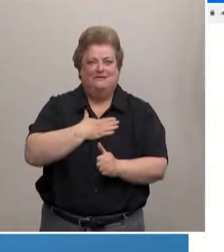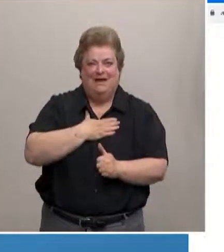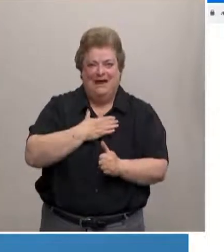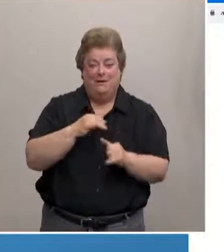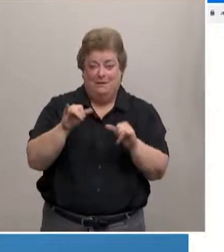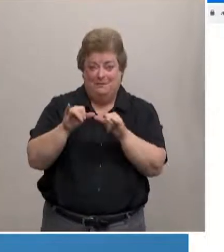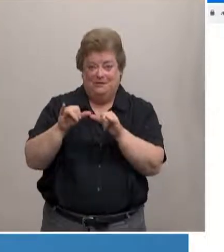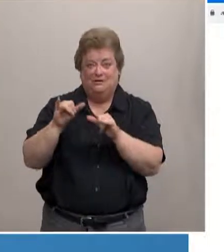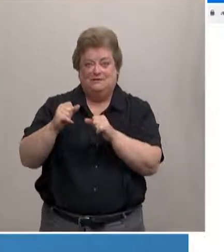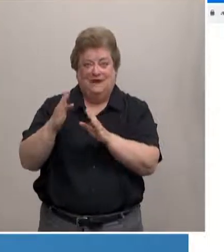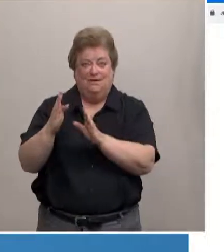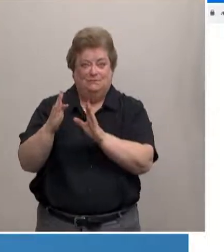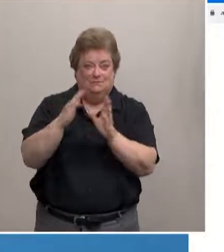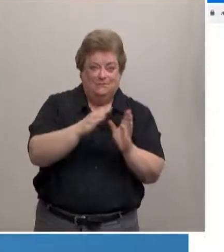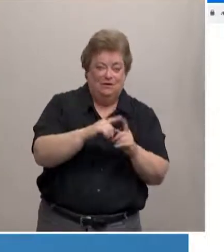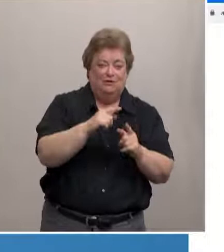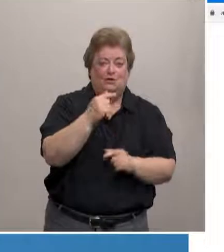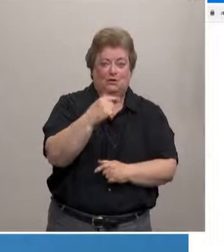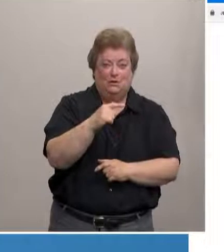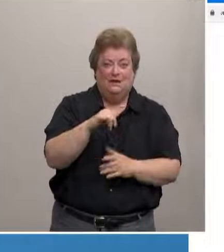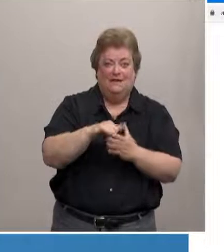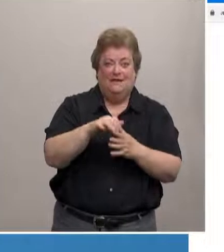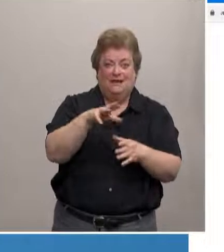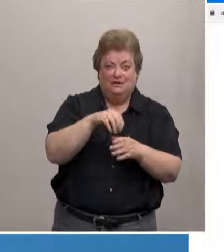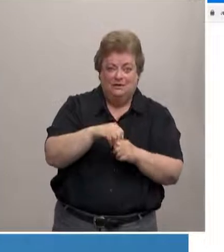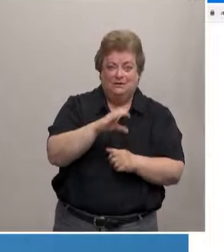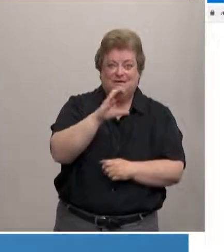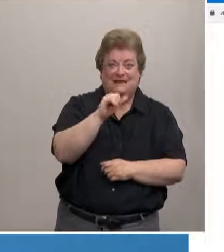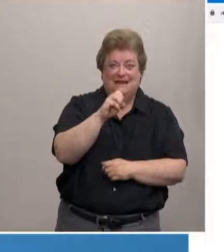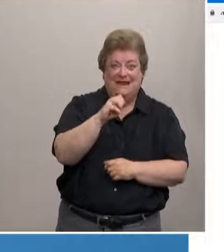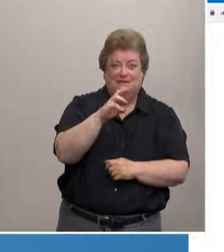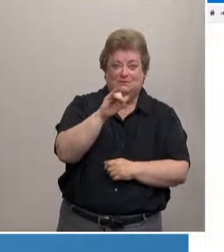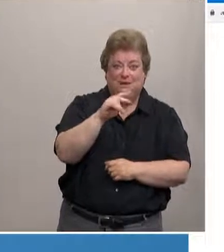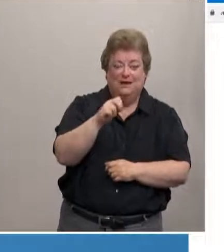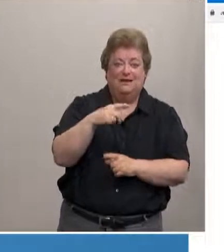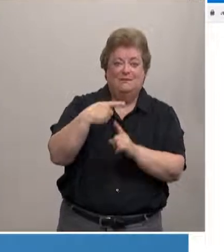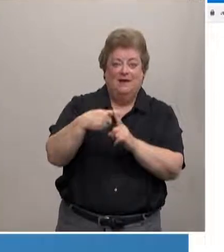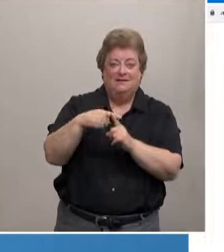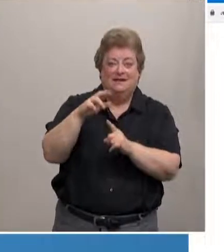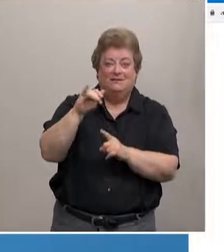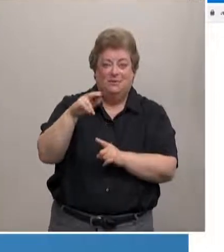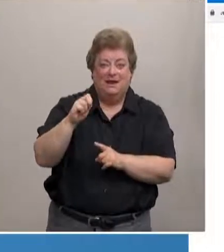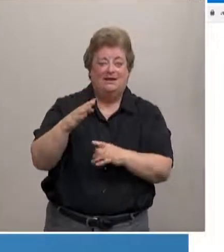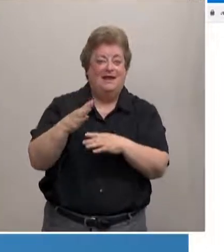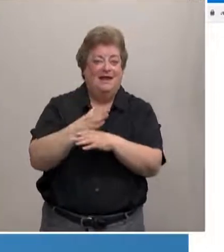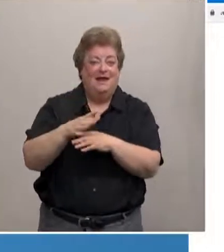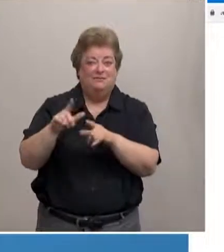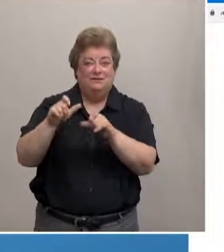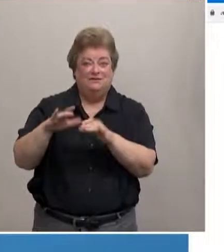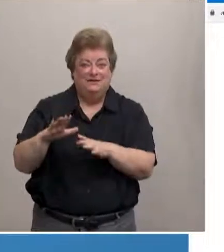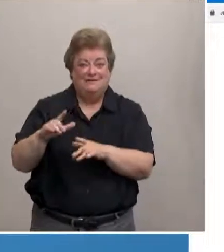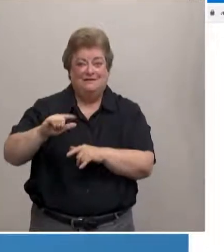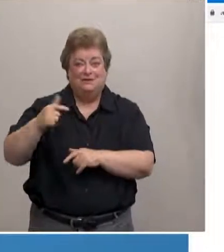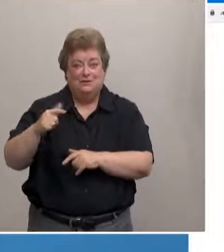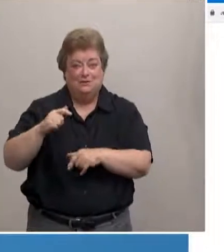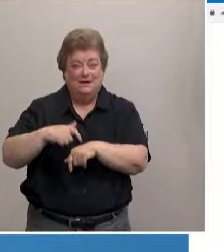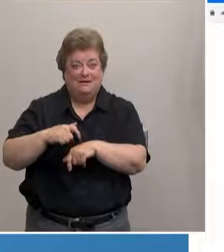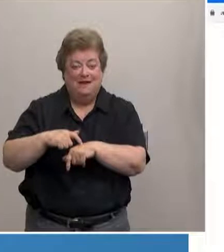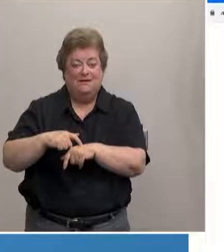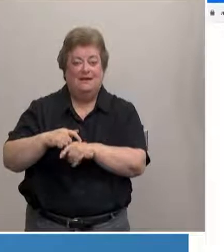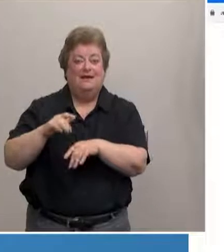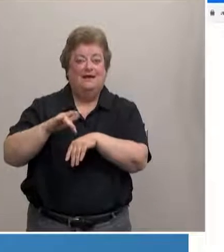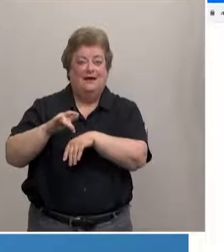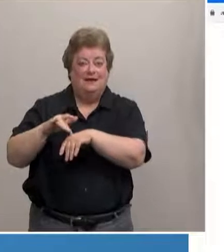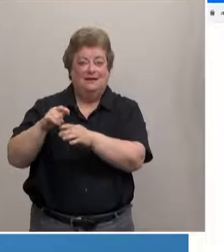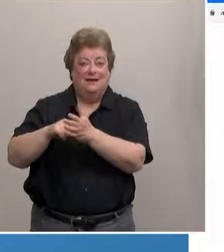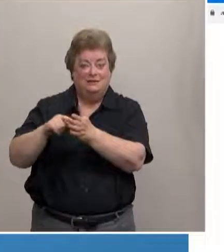into green. That includes case rate, positivity rate, average testing turnaround time, contact tracing,